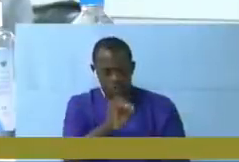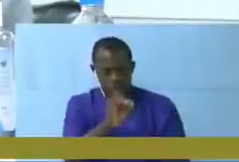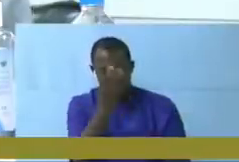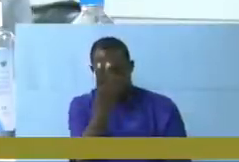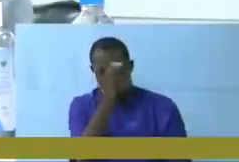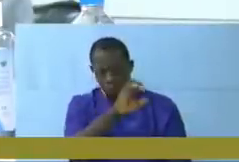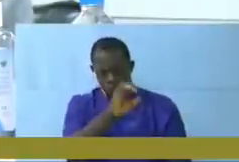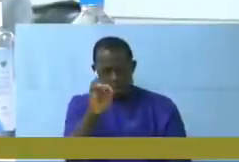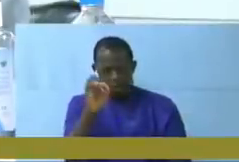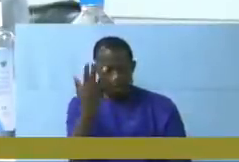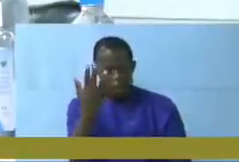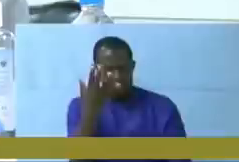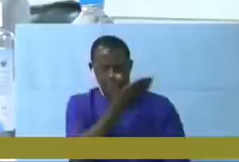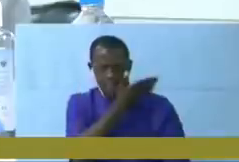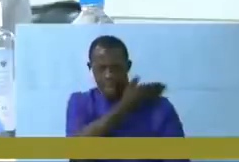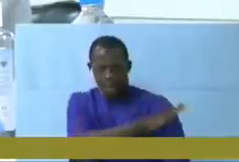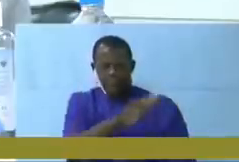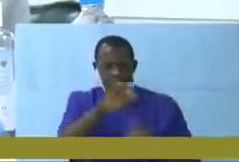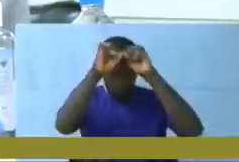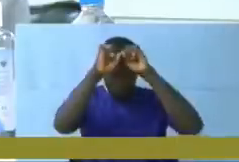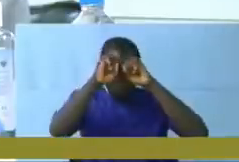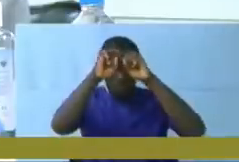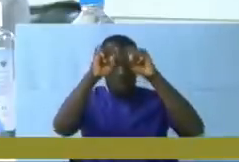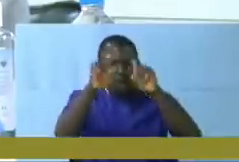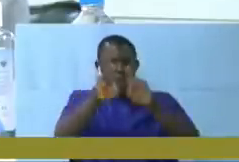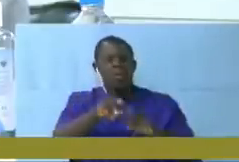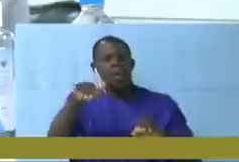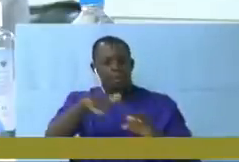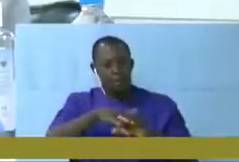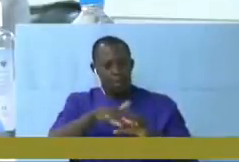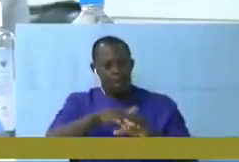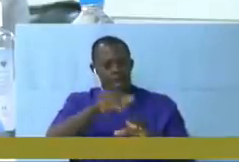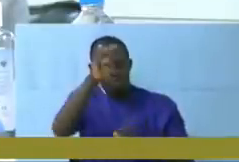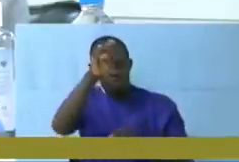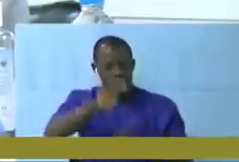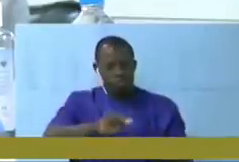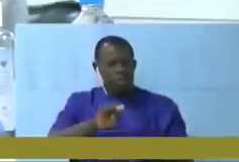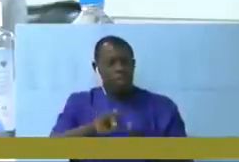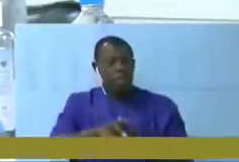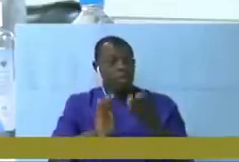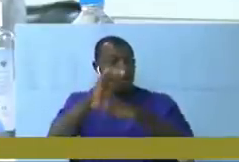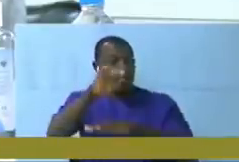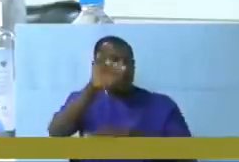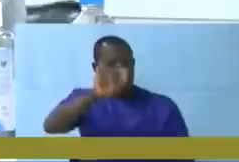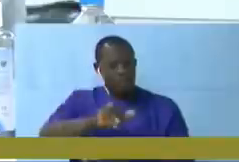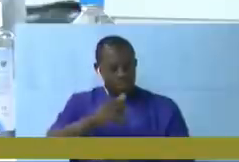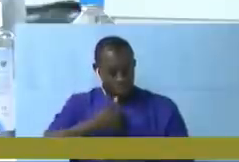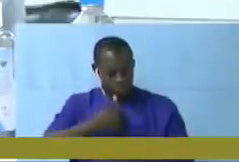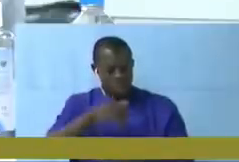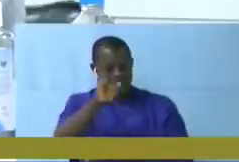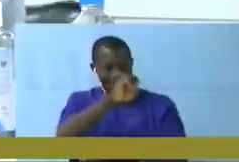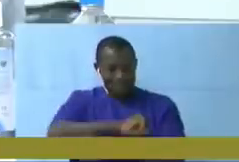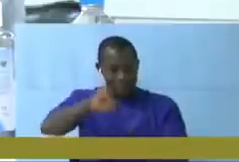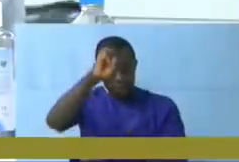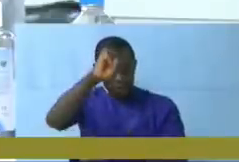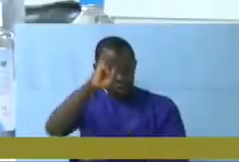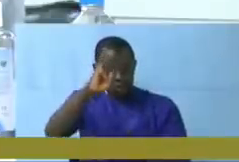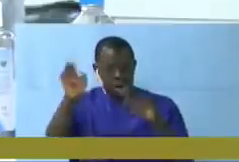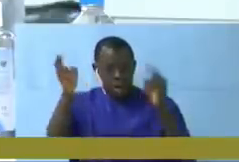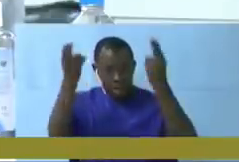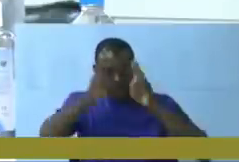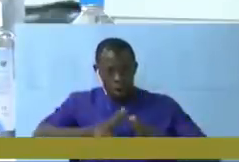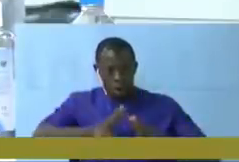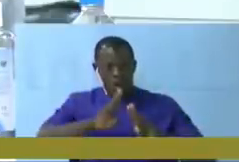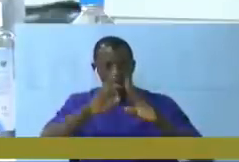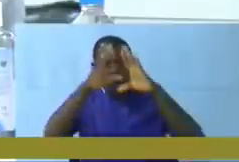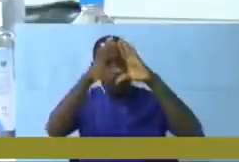I left October 2005, joined 1st of November, and over the years I was legal officer, senior legal officer. Gannaaw bo xamné nak yenn na ci fim